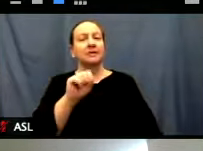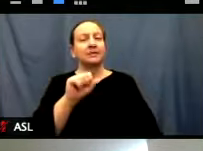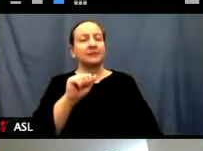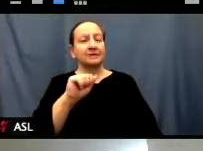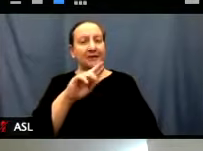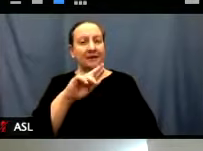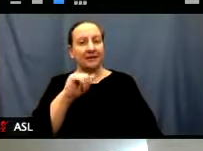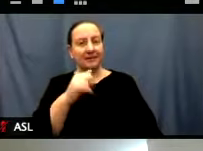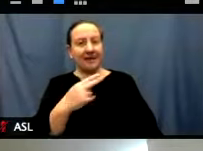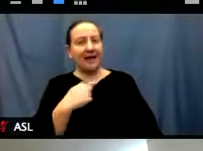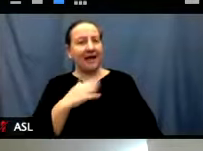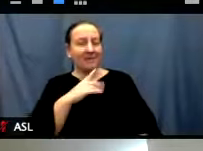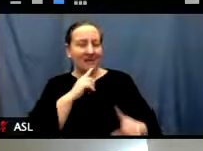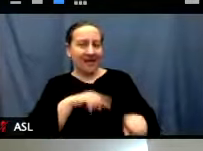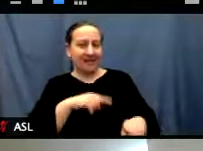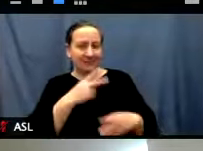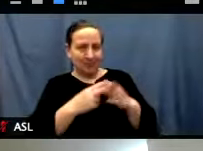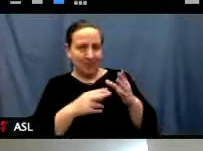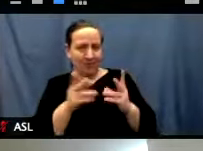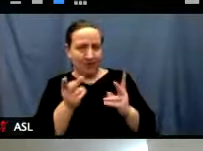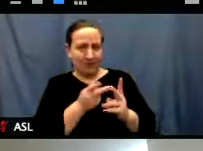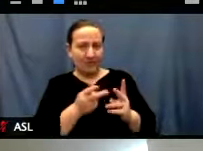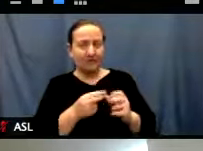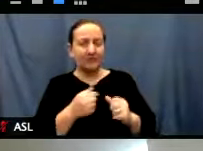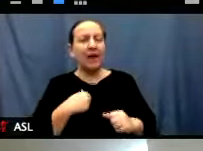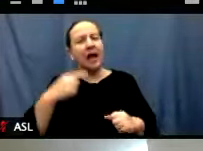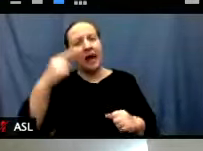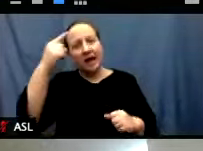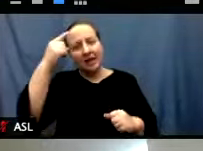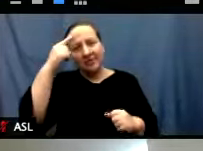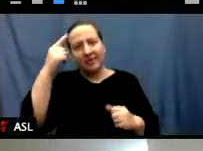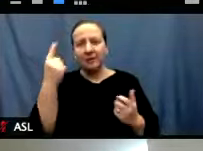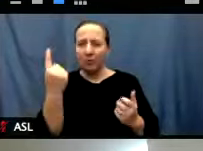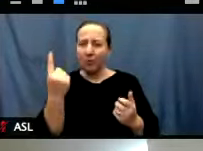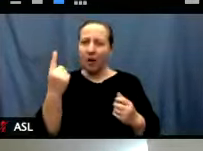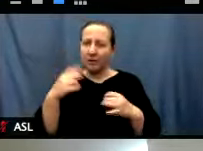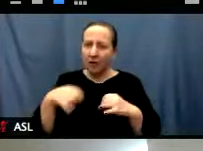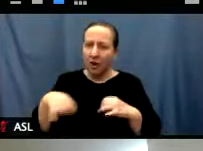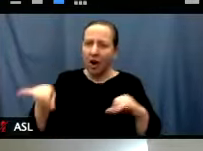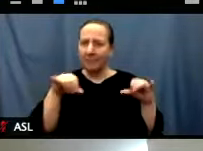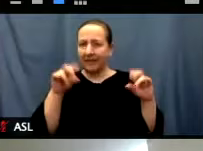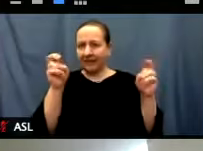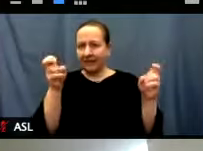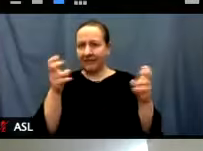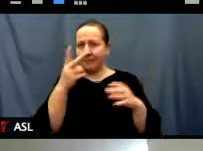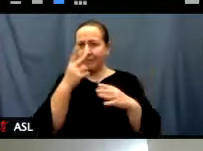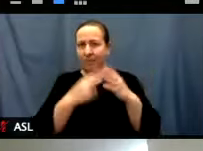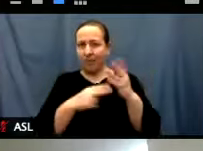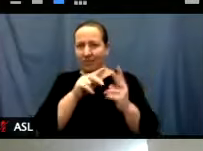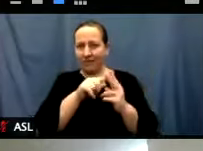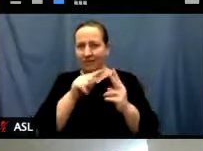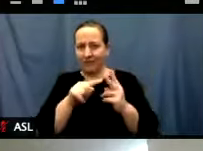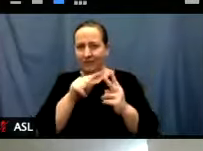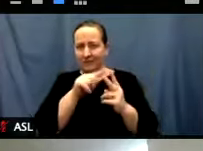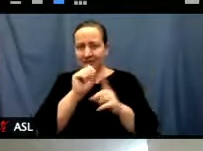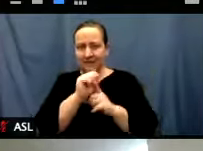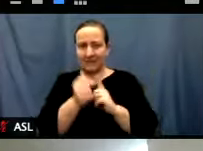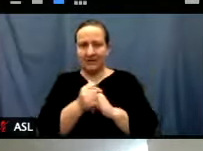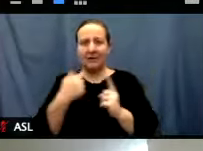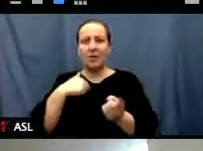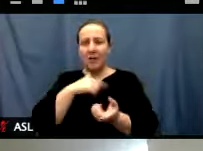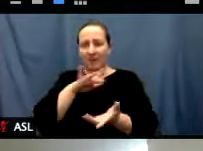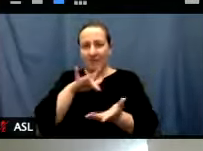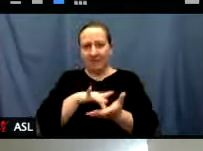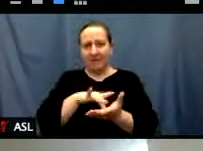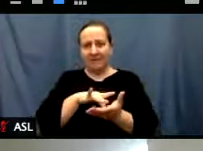I'll take both of those. So I think there's a common theme in the answer to both of those questions, which is we're in the middle of a